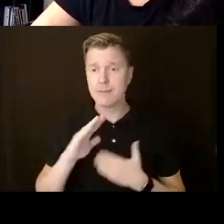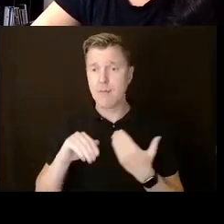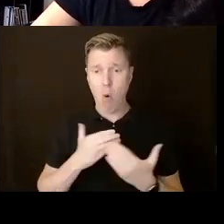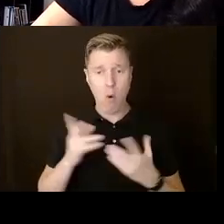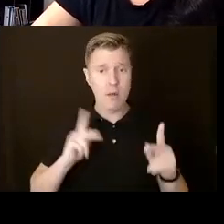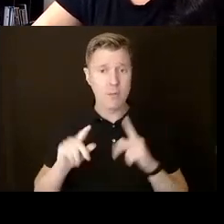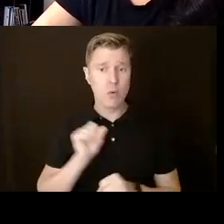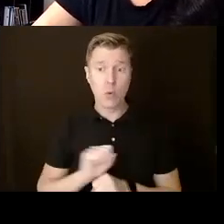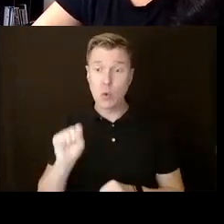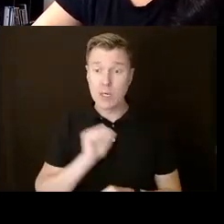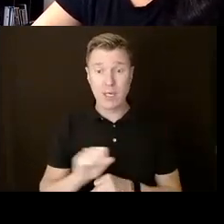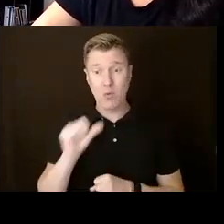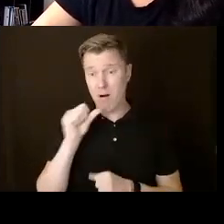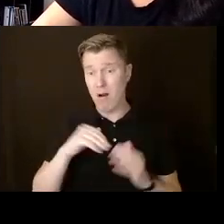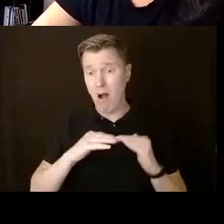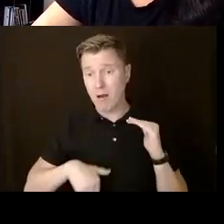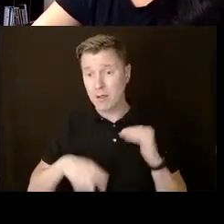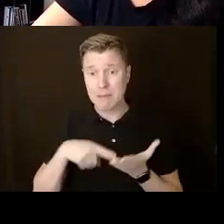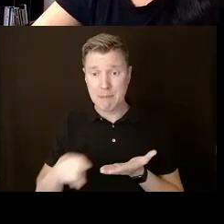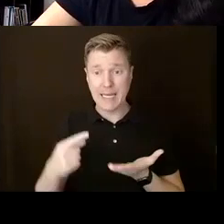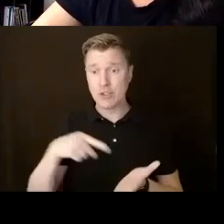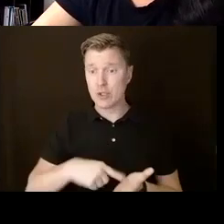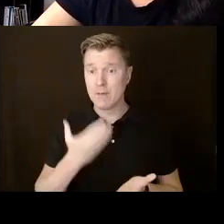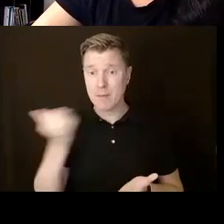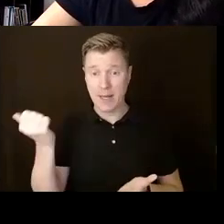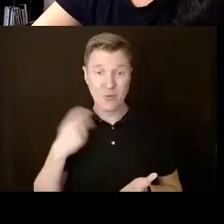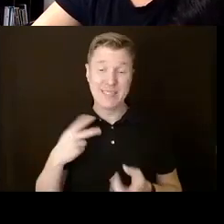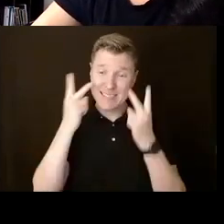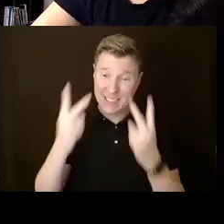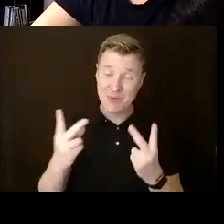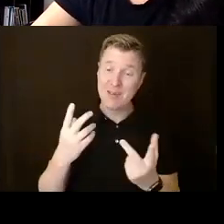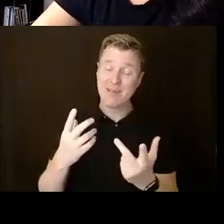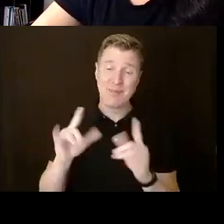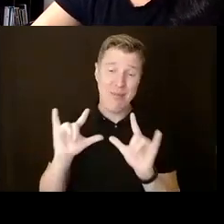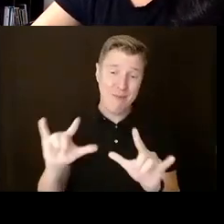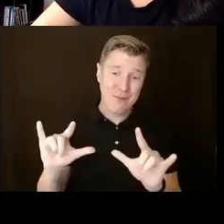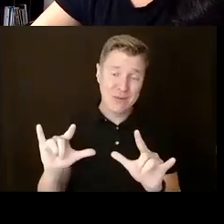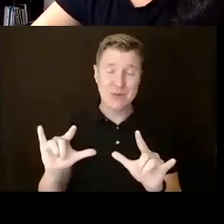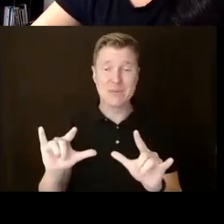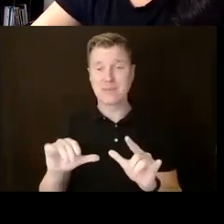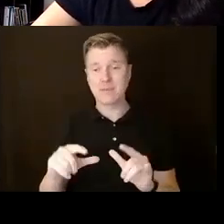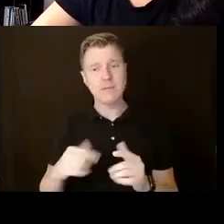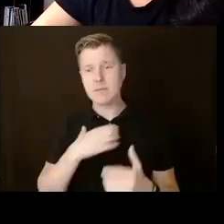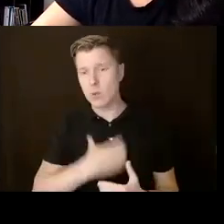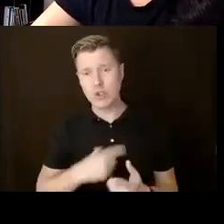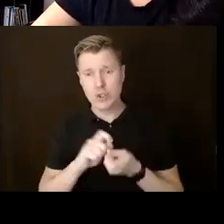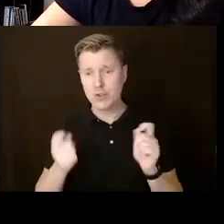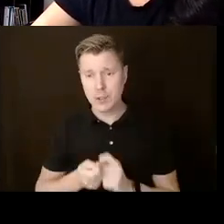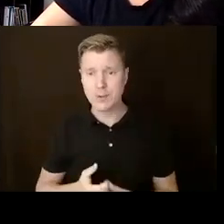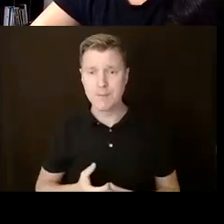working, who are underpaid, who deserve better. We see you, we love you, and we really wish change for you.